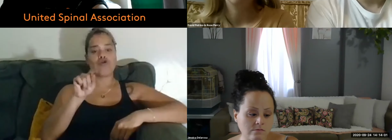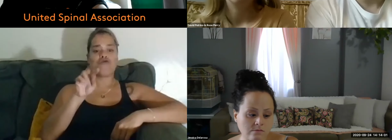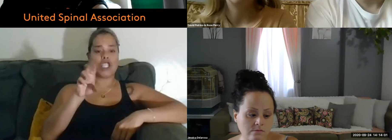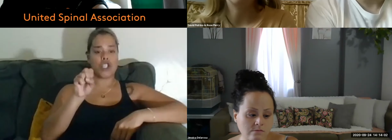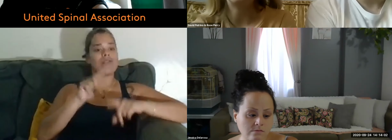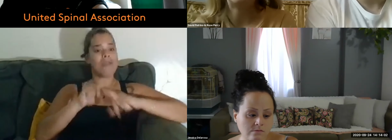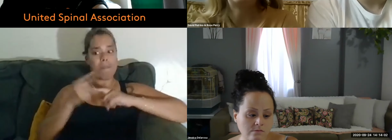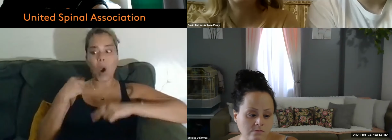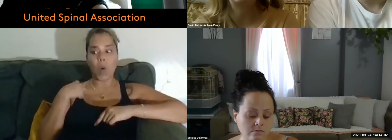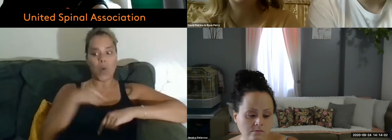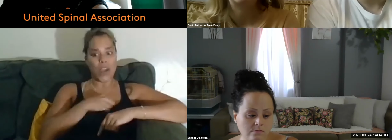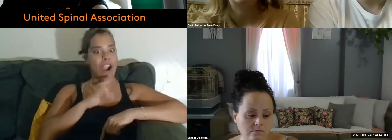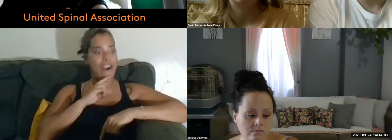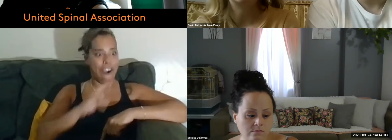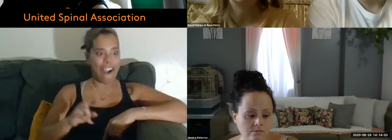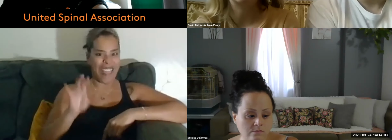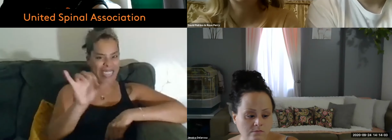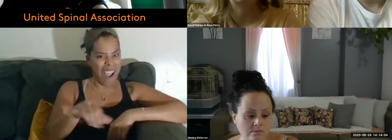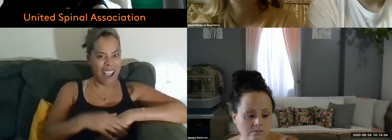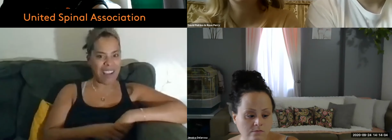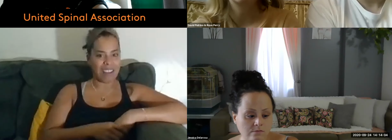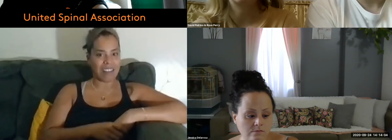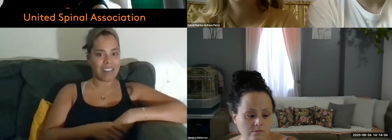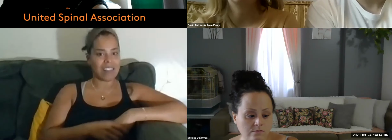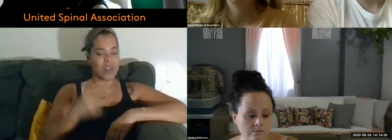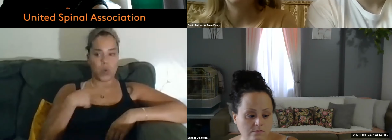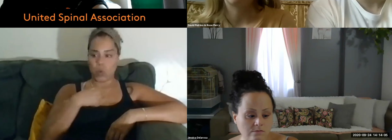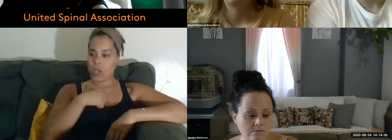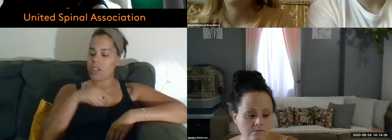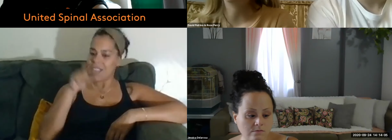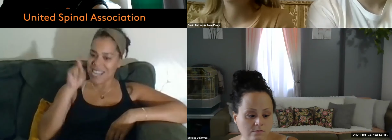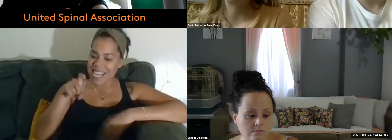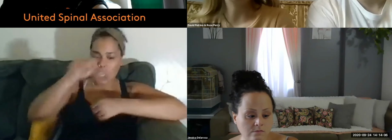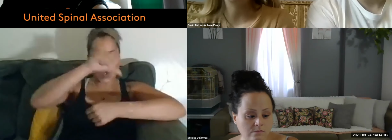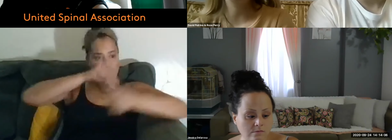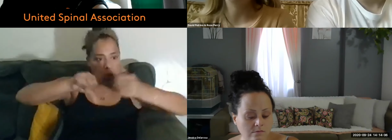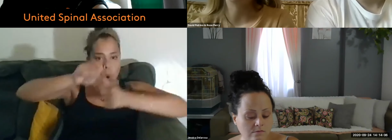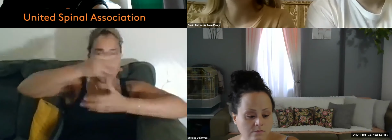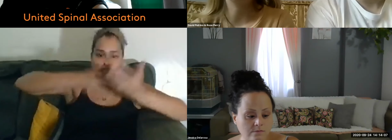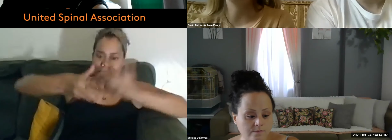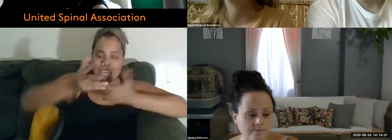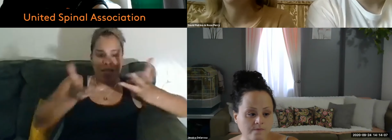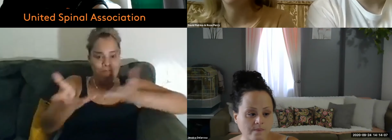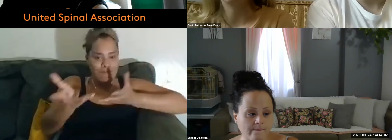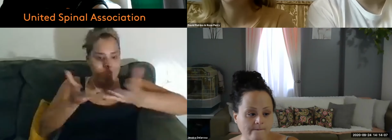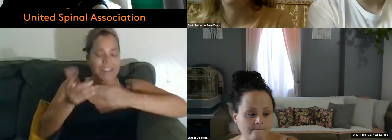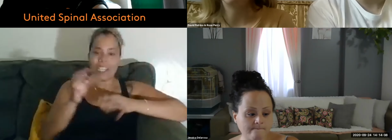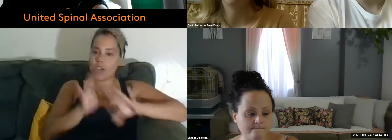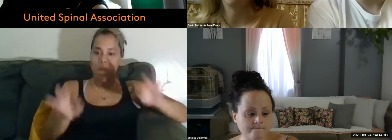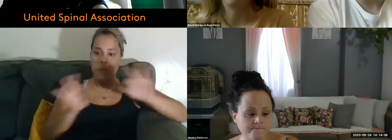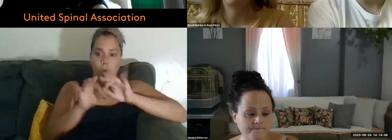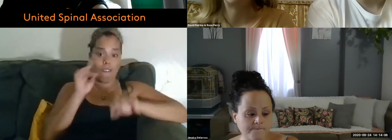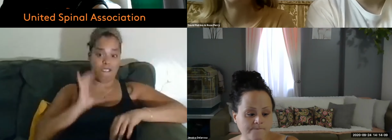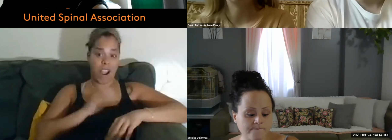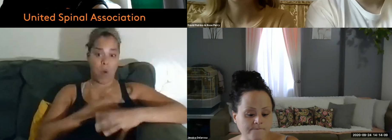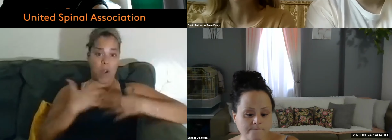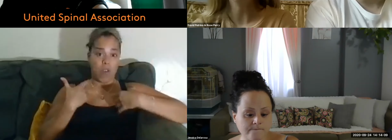it. We need it. It's essential to our health in the same way as food and water is,